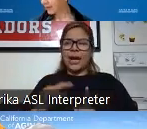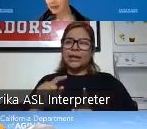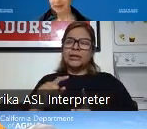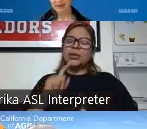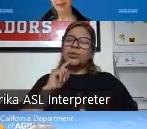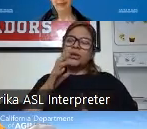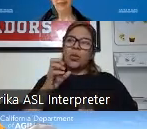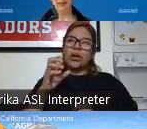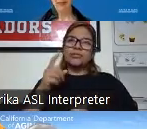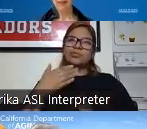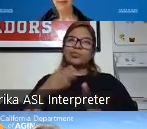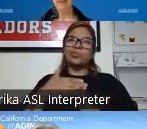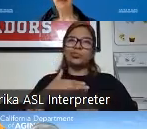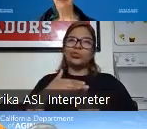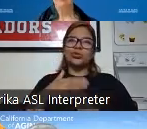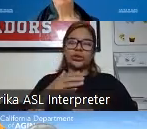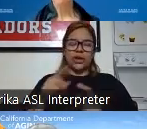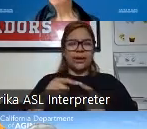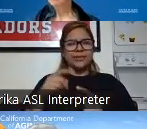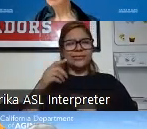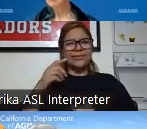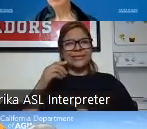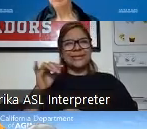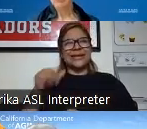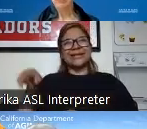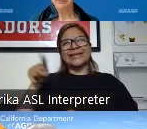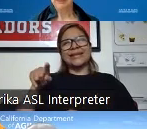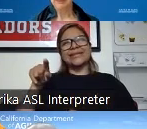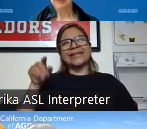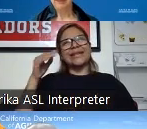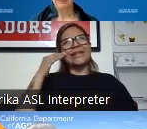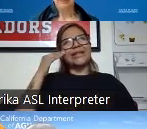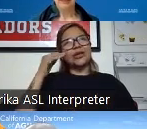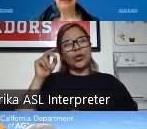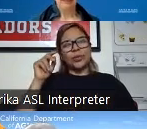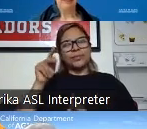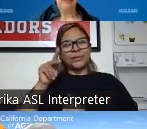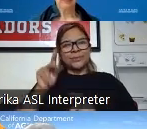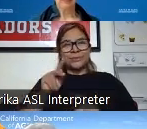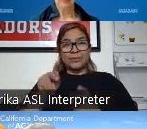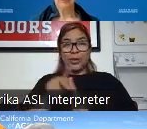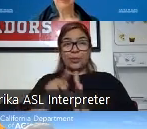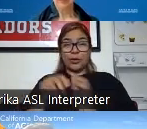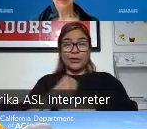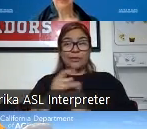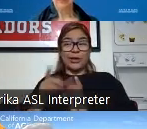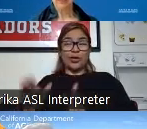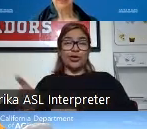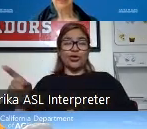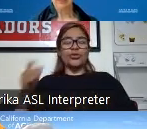bureaucrats think they know, but really have no clue, or just don't really